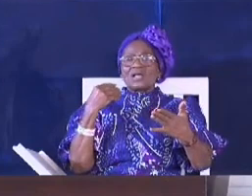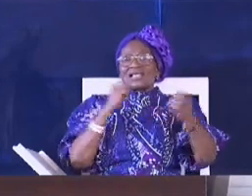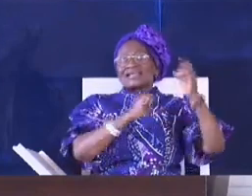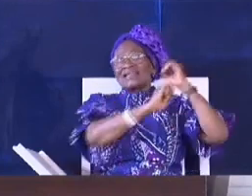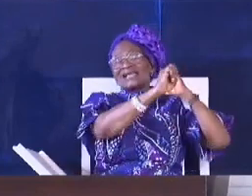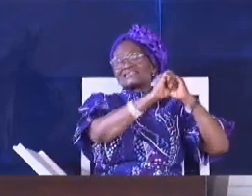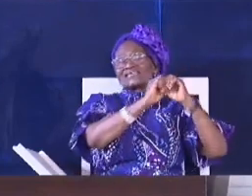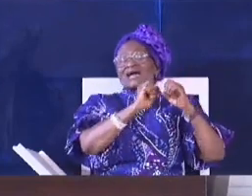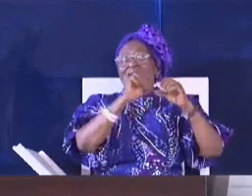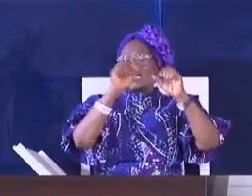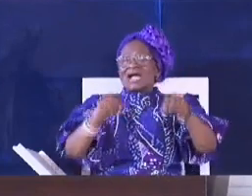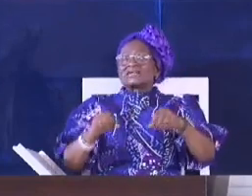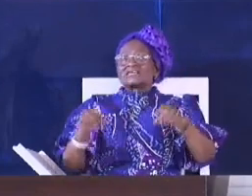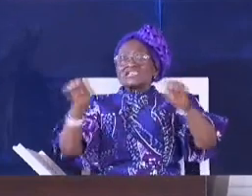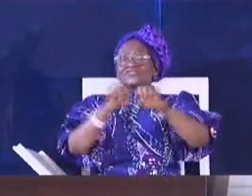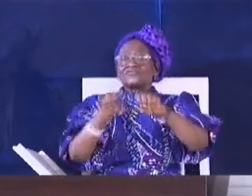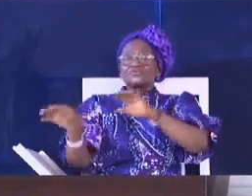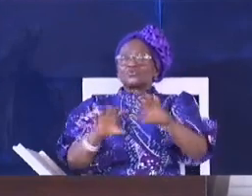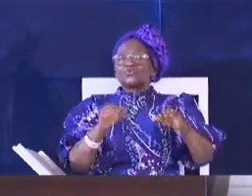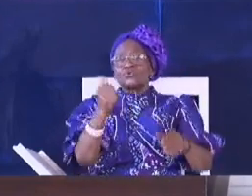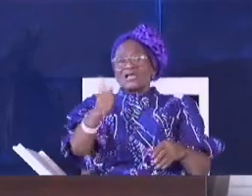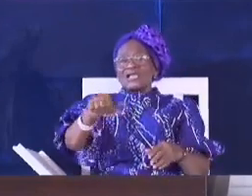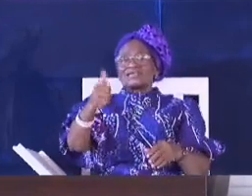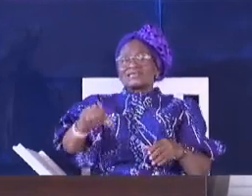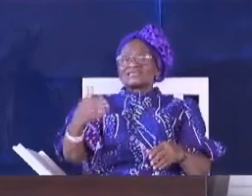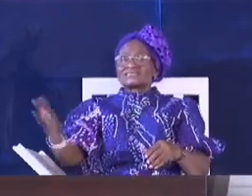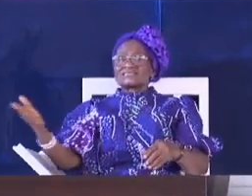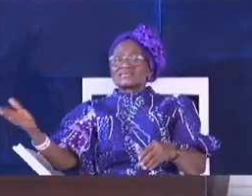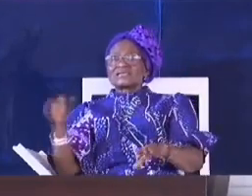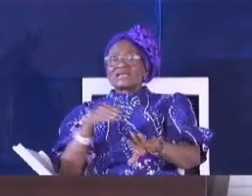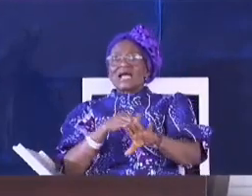he could do anything at all,